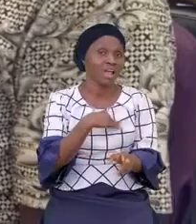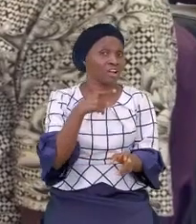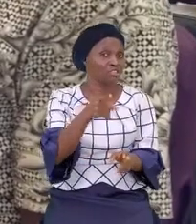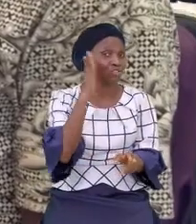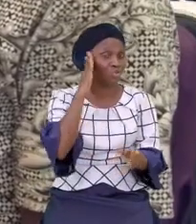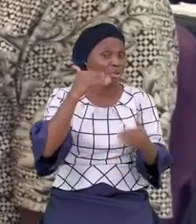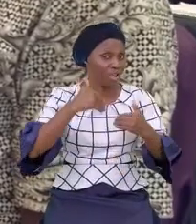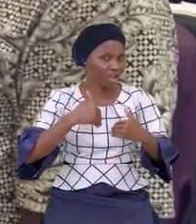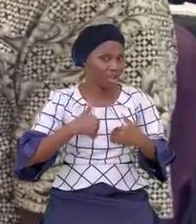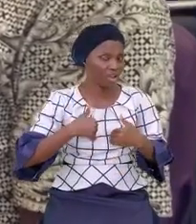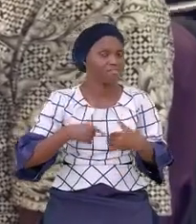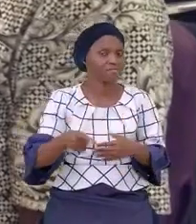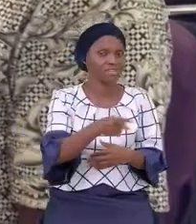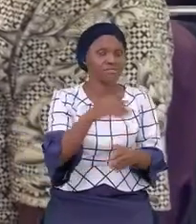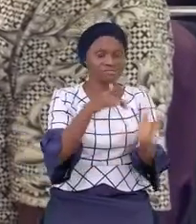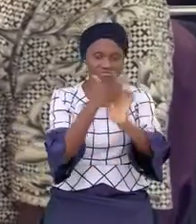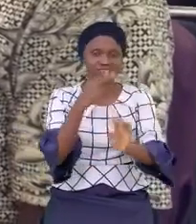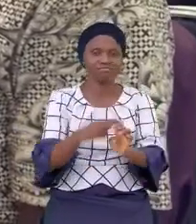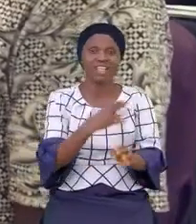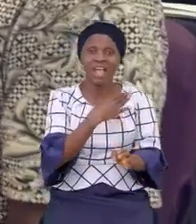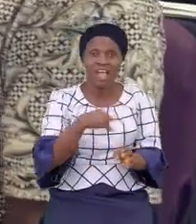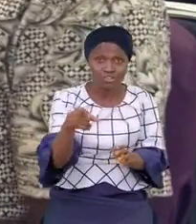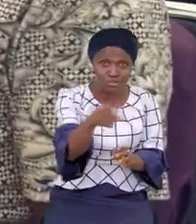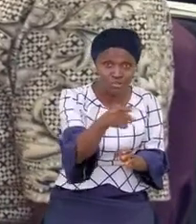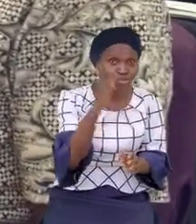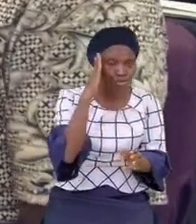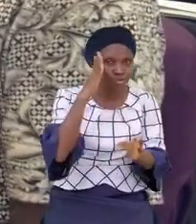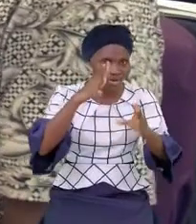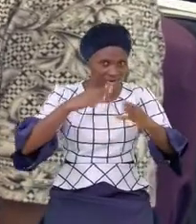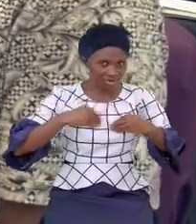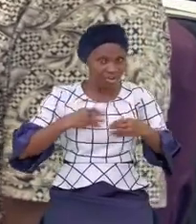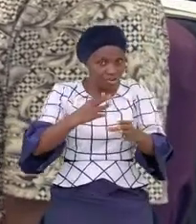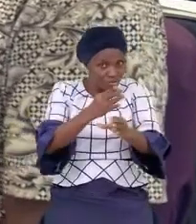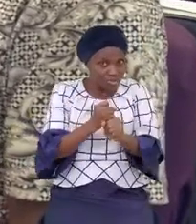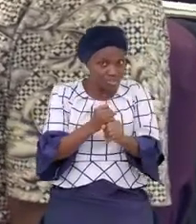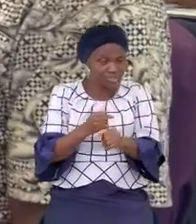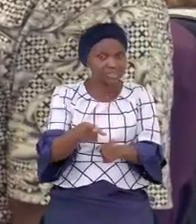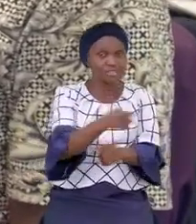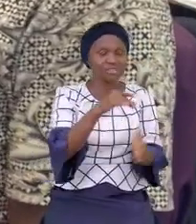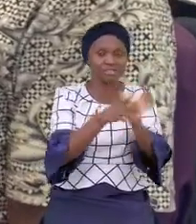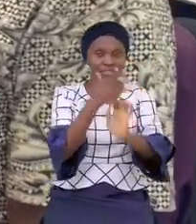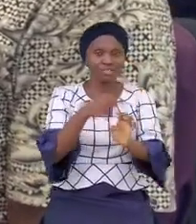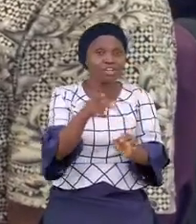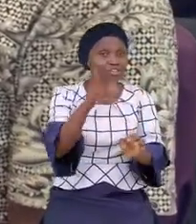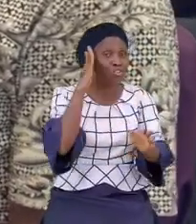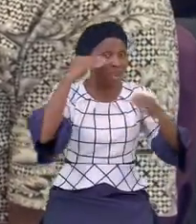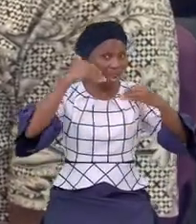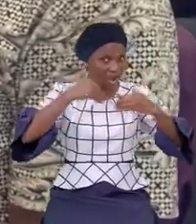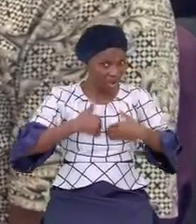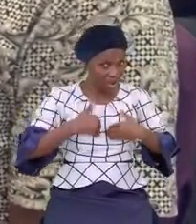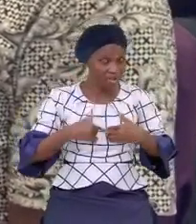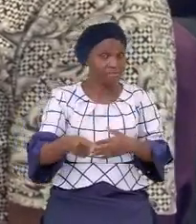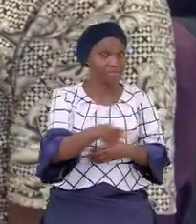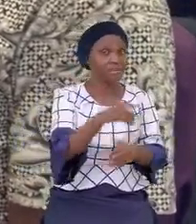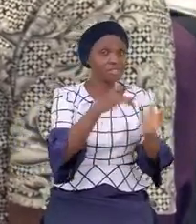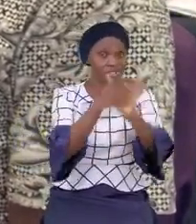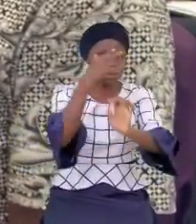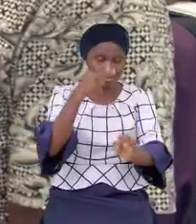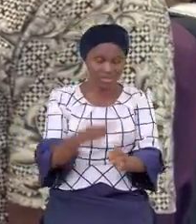them. And ye shall have them. And you will have them.